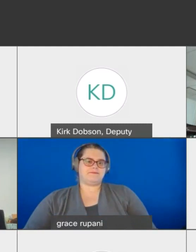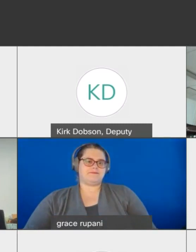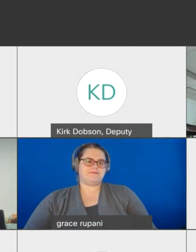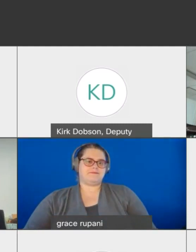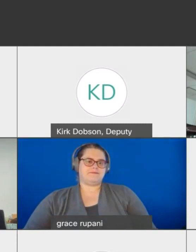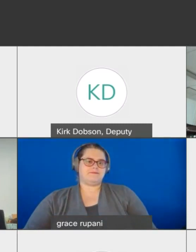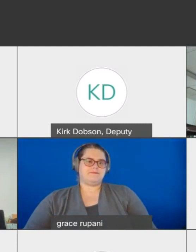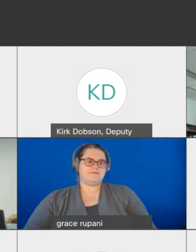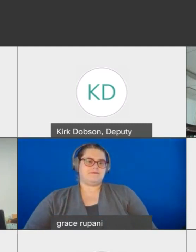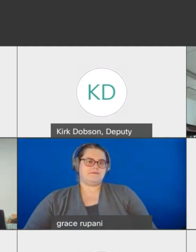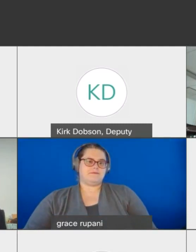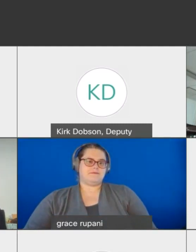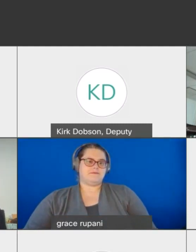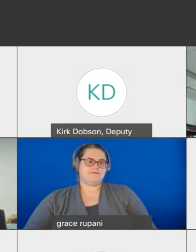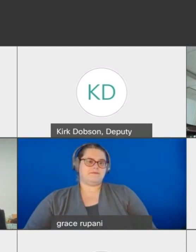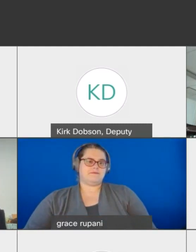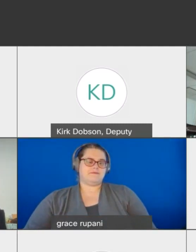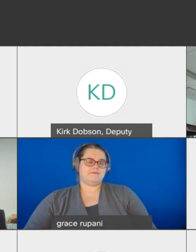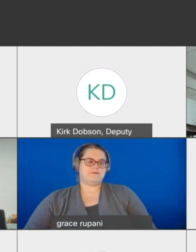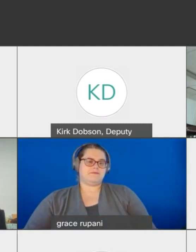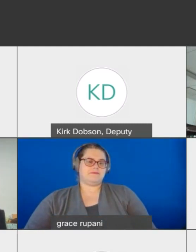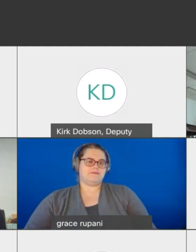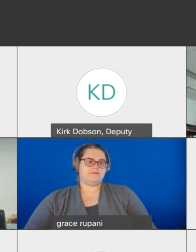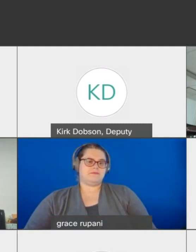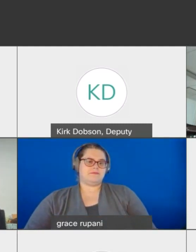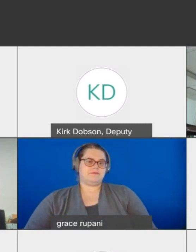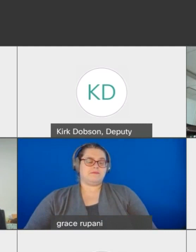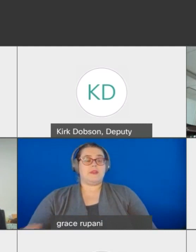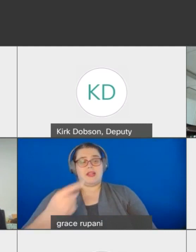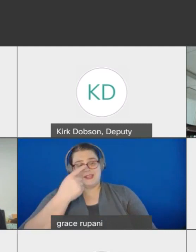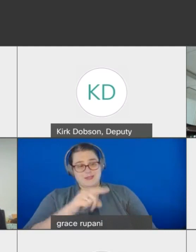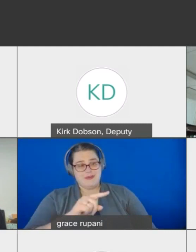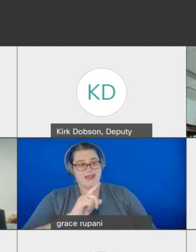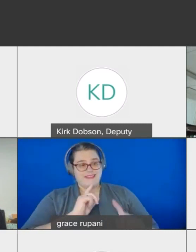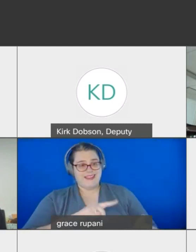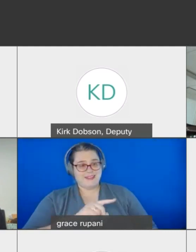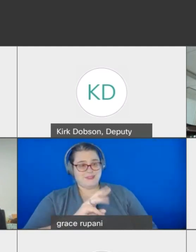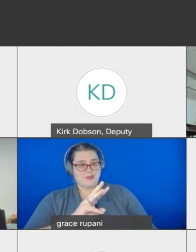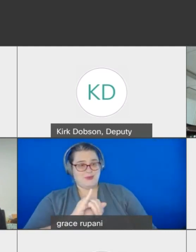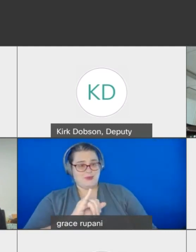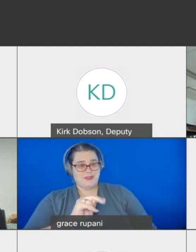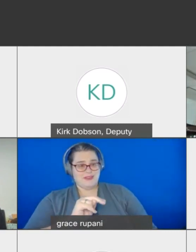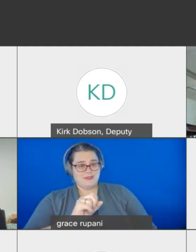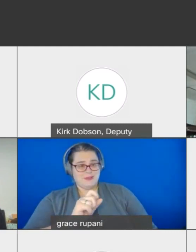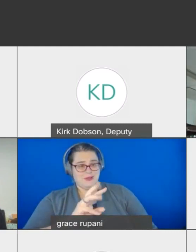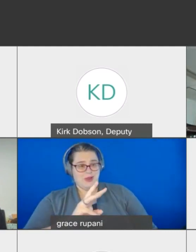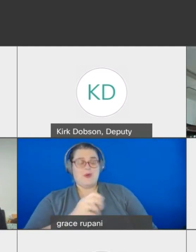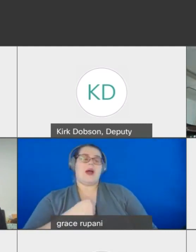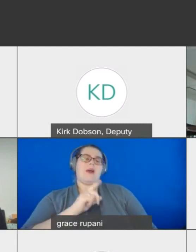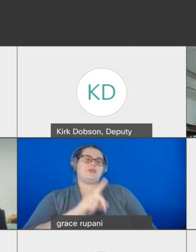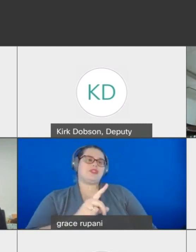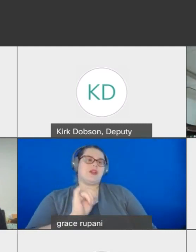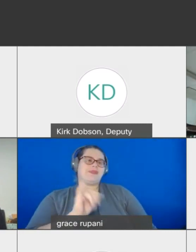Can I punt to you on that, Winslow? It's probably not an unusual circumstance at all